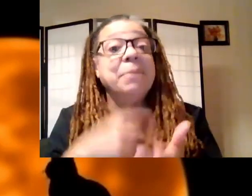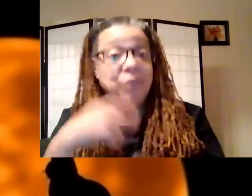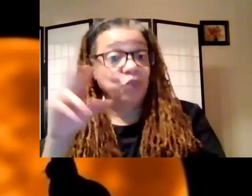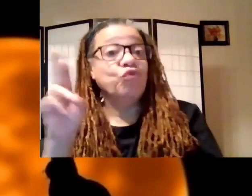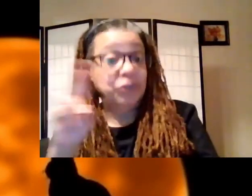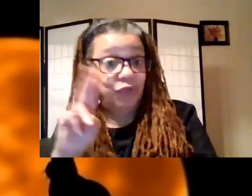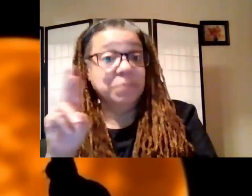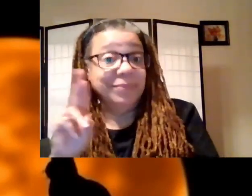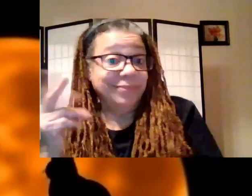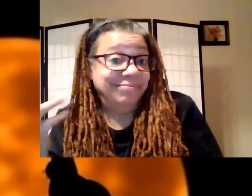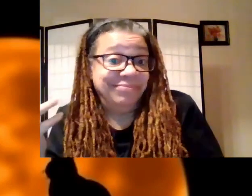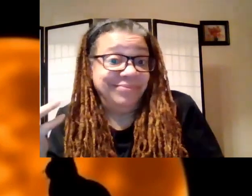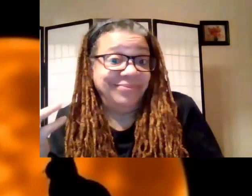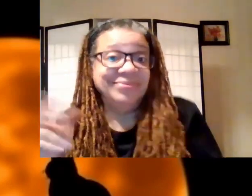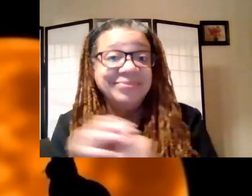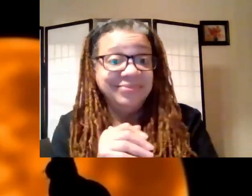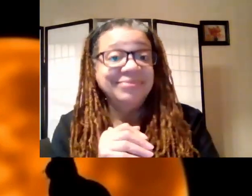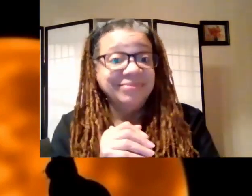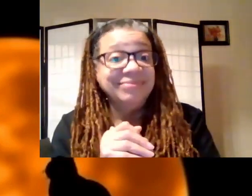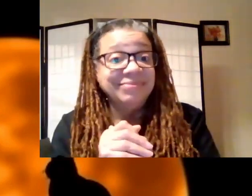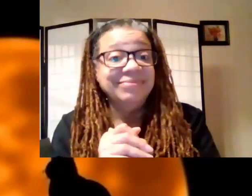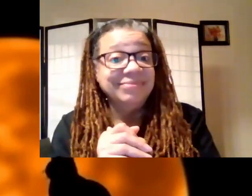the bathroom facilities. Mm-hmm.